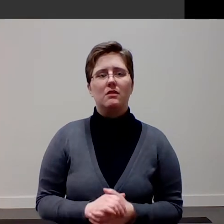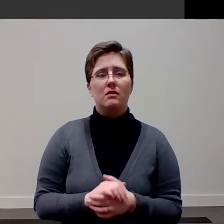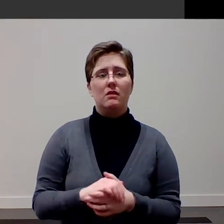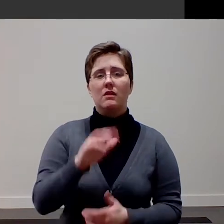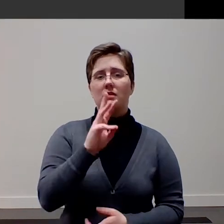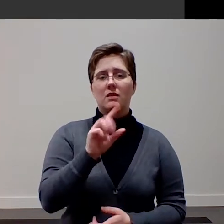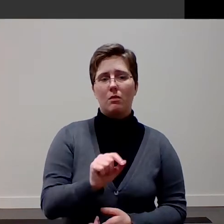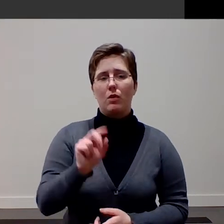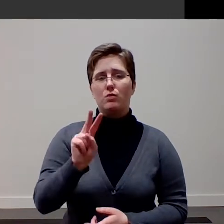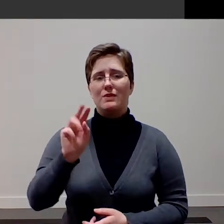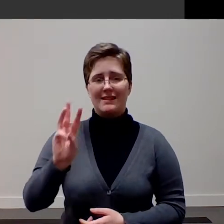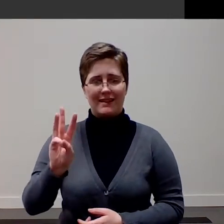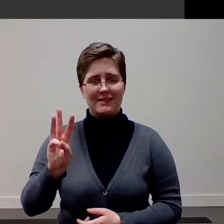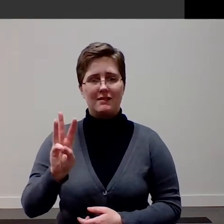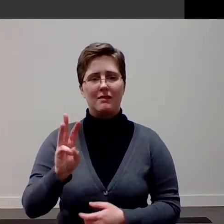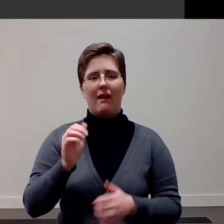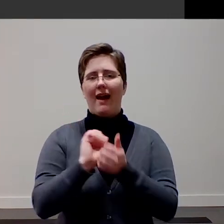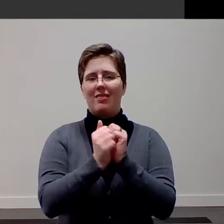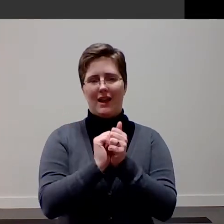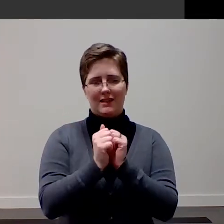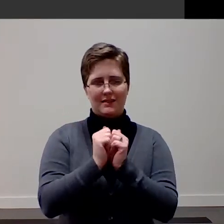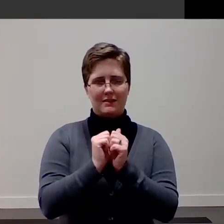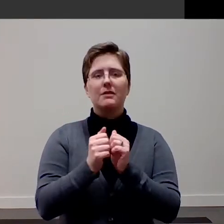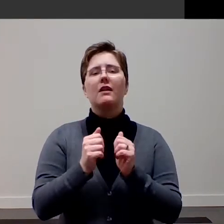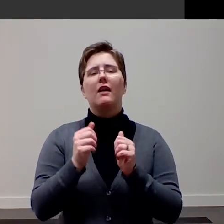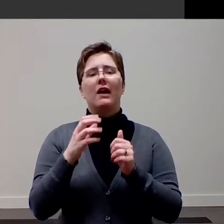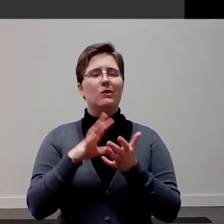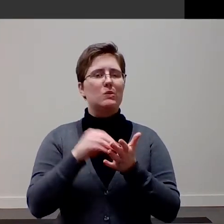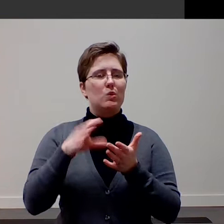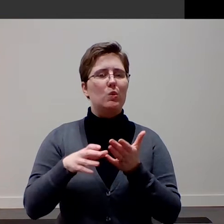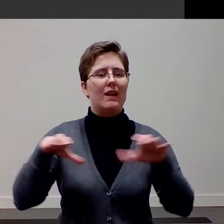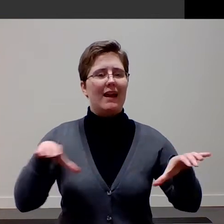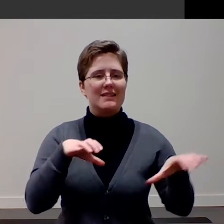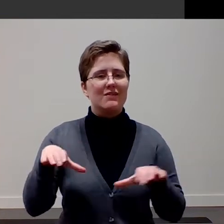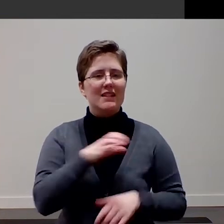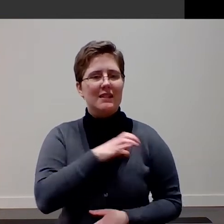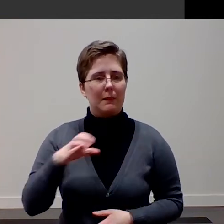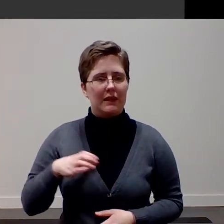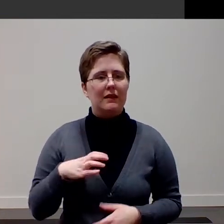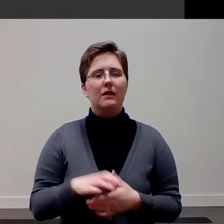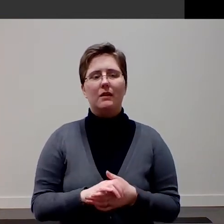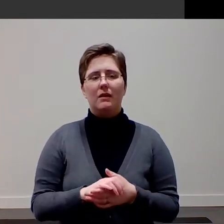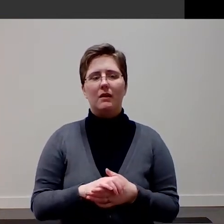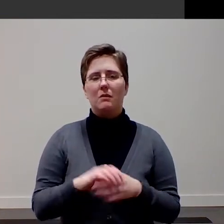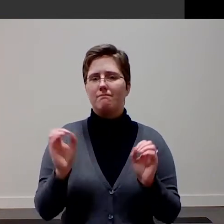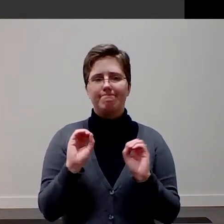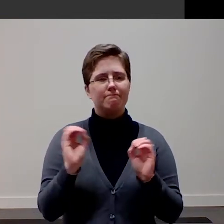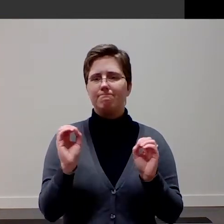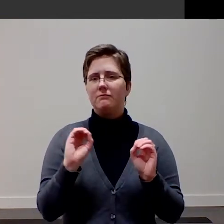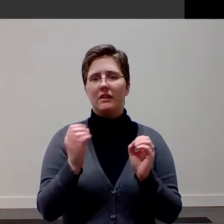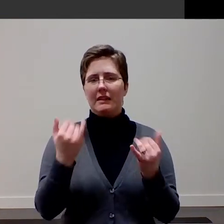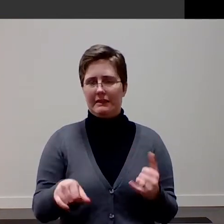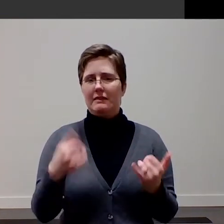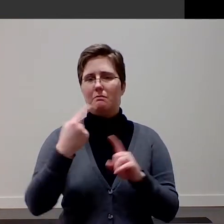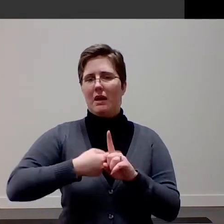Item 6.26 is the Athletics and Student Activities Committee. And there are no action items